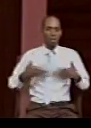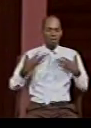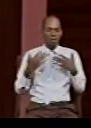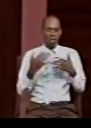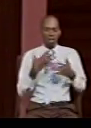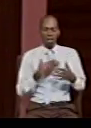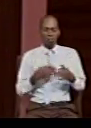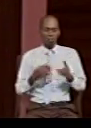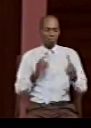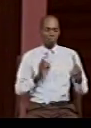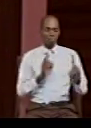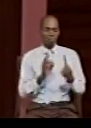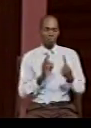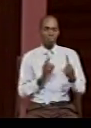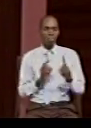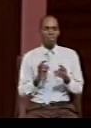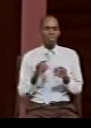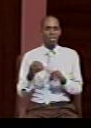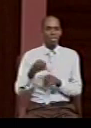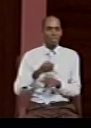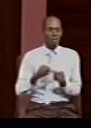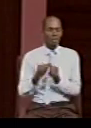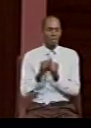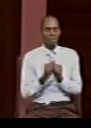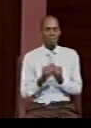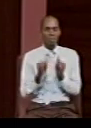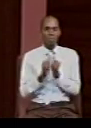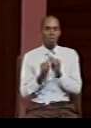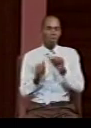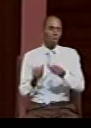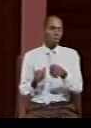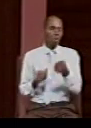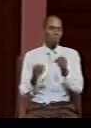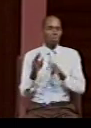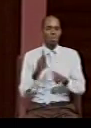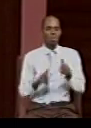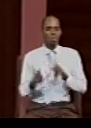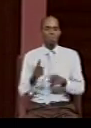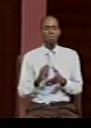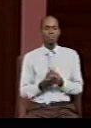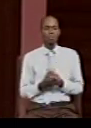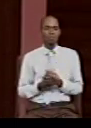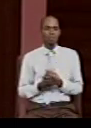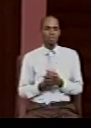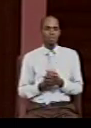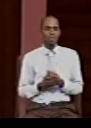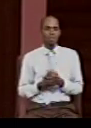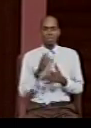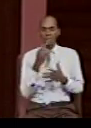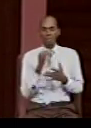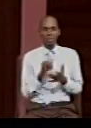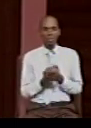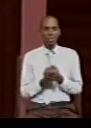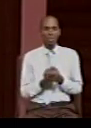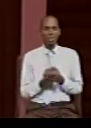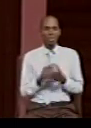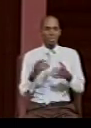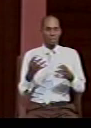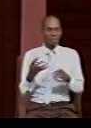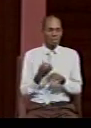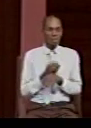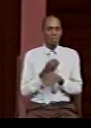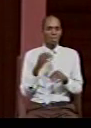interpersonal, interrelationship with other people. The Lord draws the line. He says, stay in